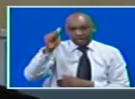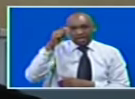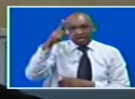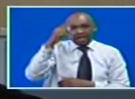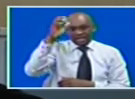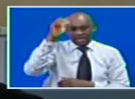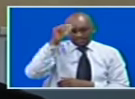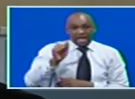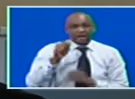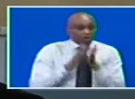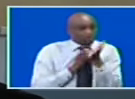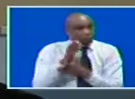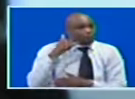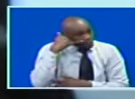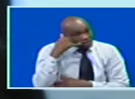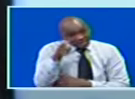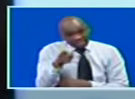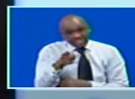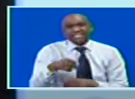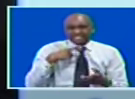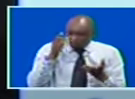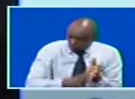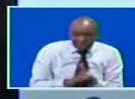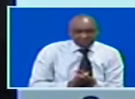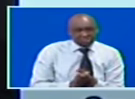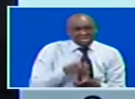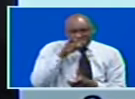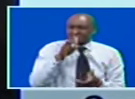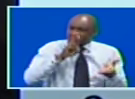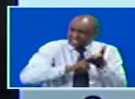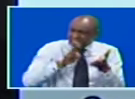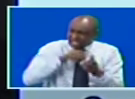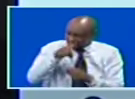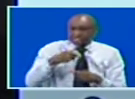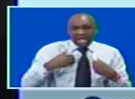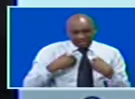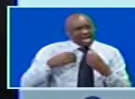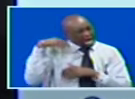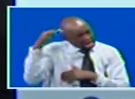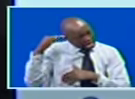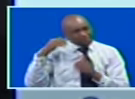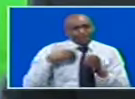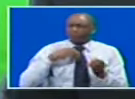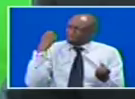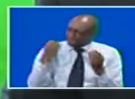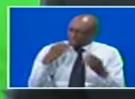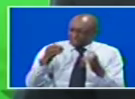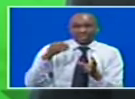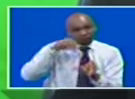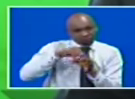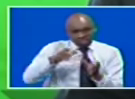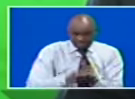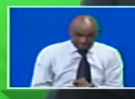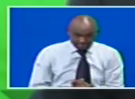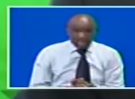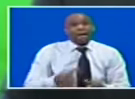traded bond, which has defied market forces to register one of the highest subscriptions. The best way to